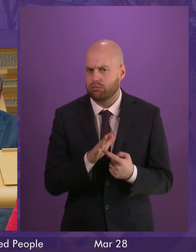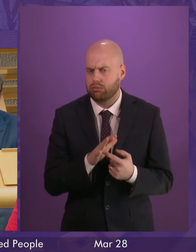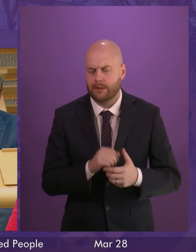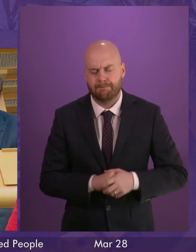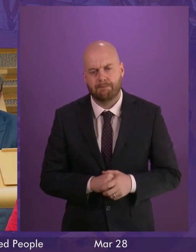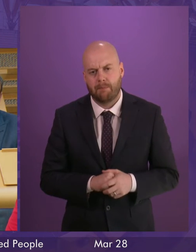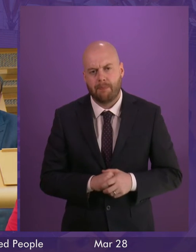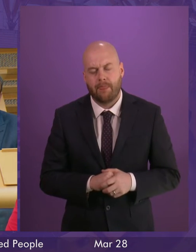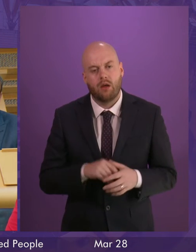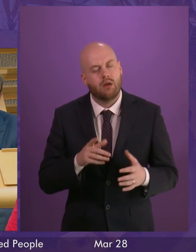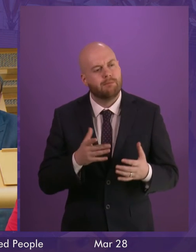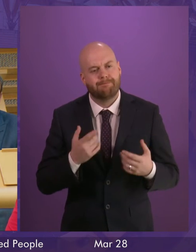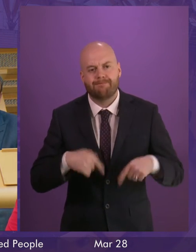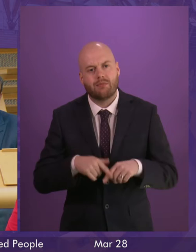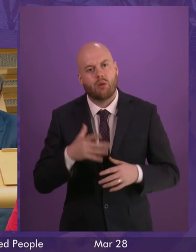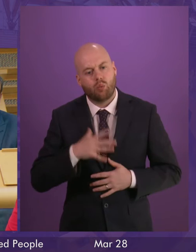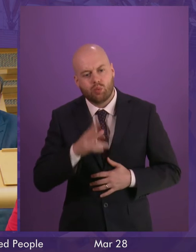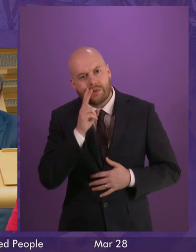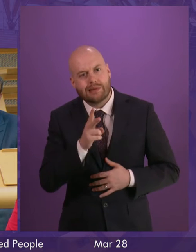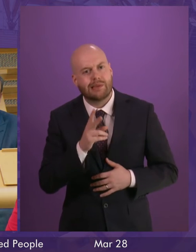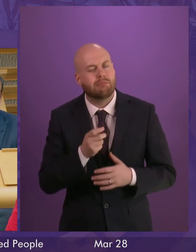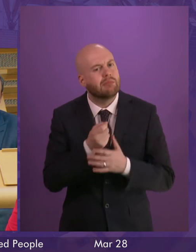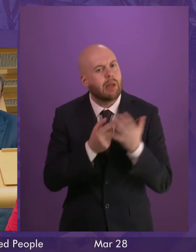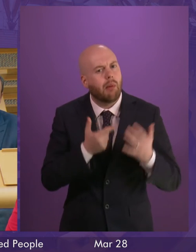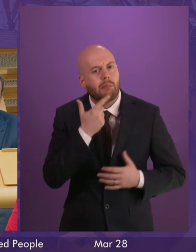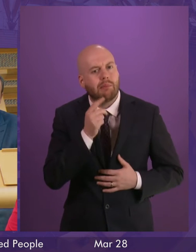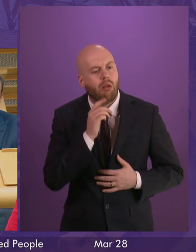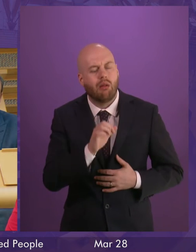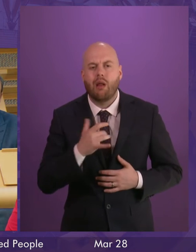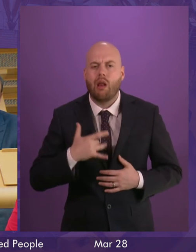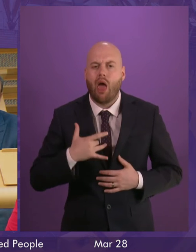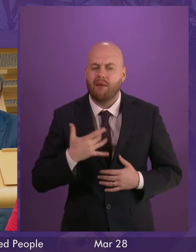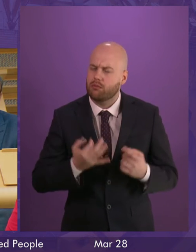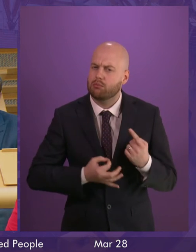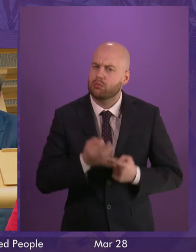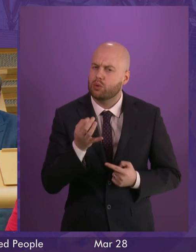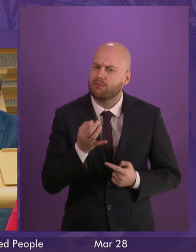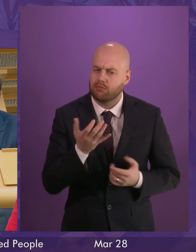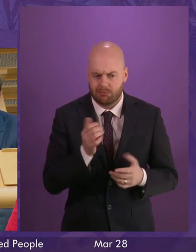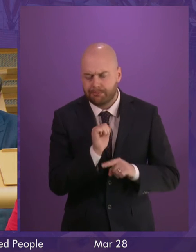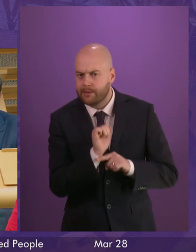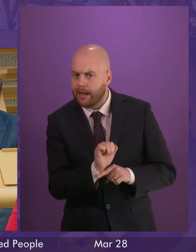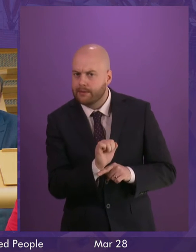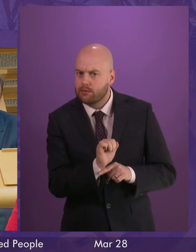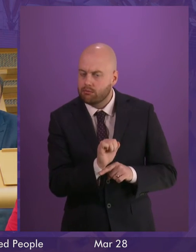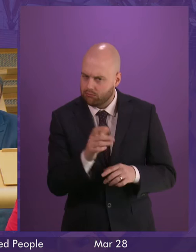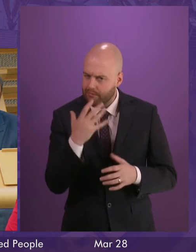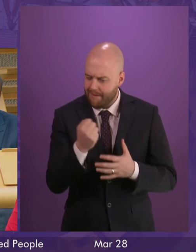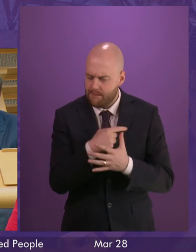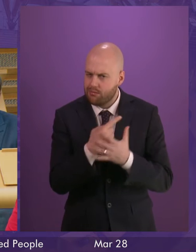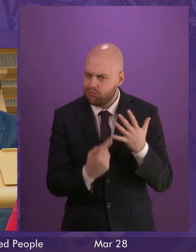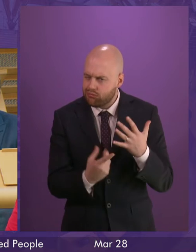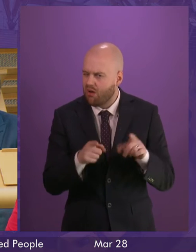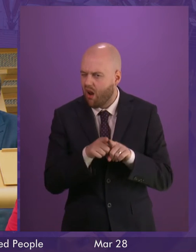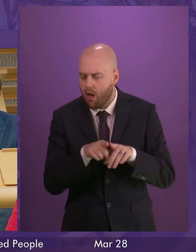of disabled people. The United Nations Convention on the Rights of Persons with Disabilities, the Equality Act and the Kingdom